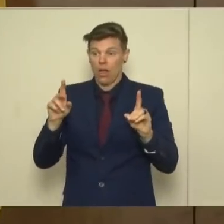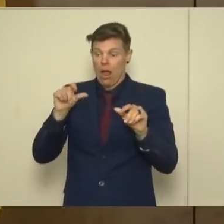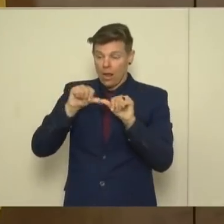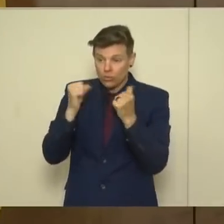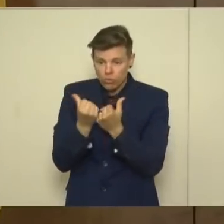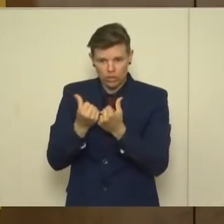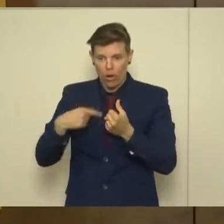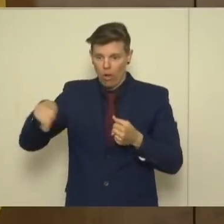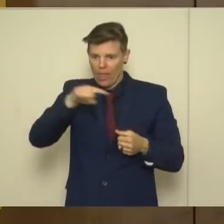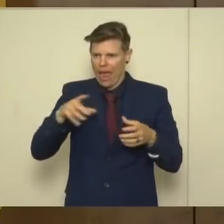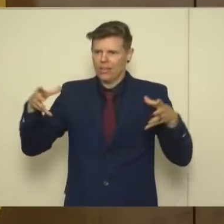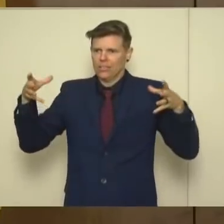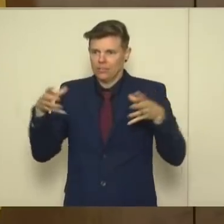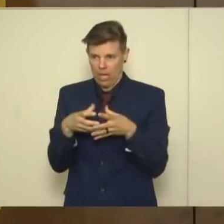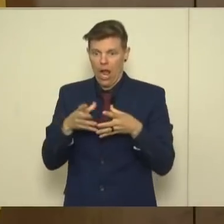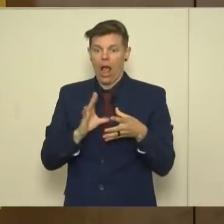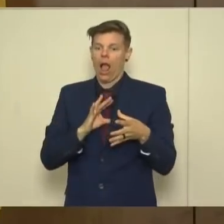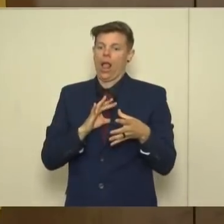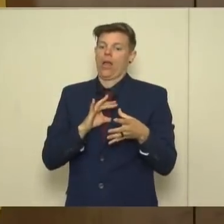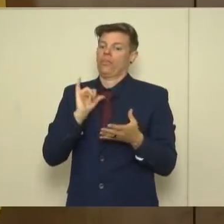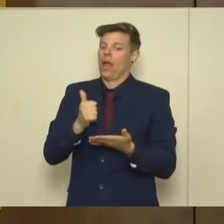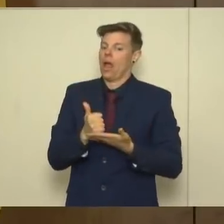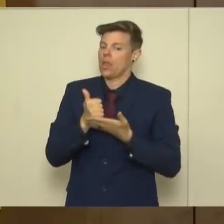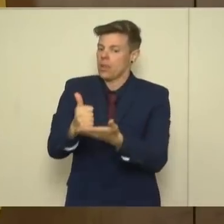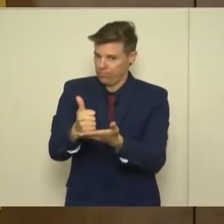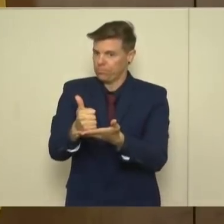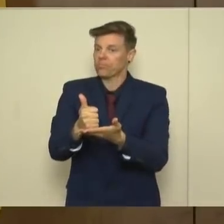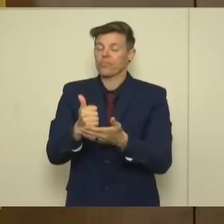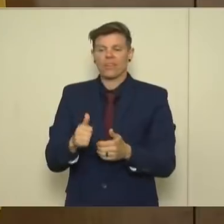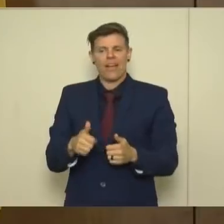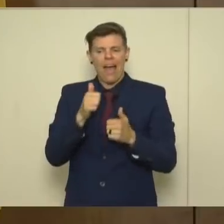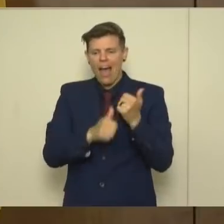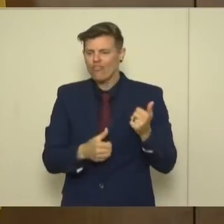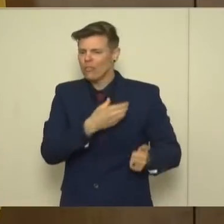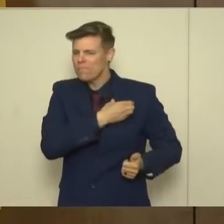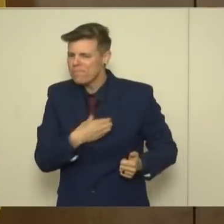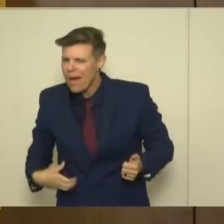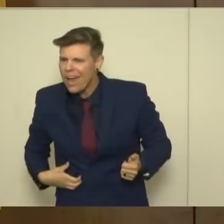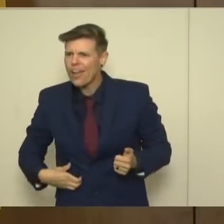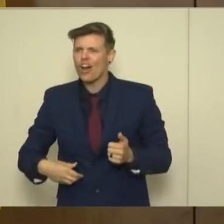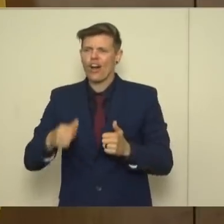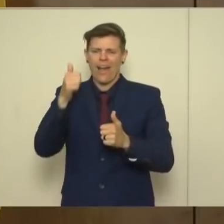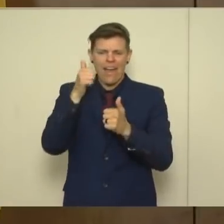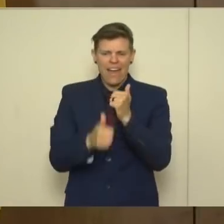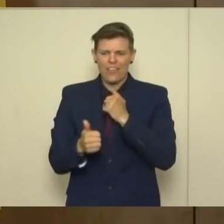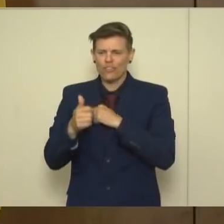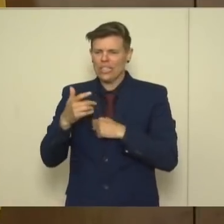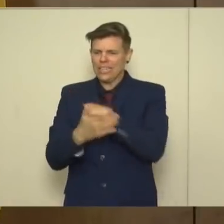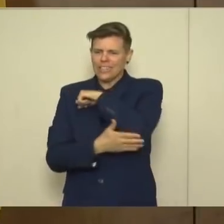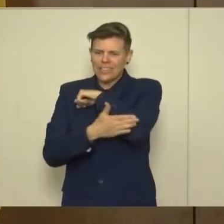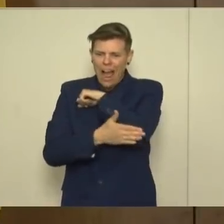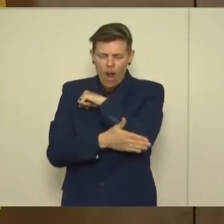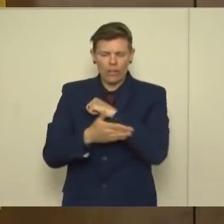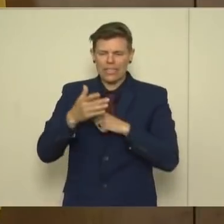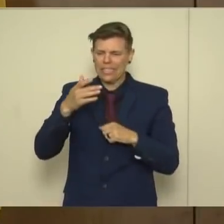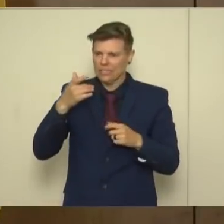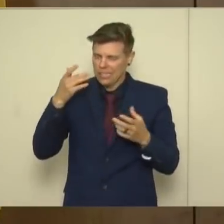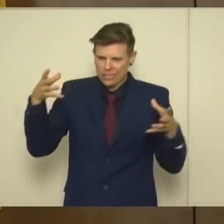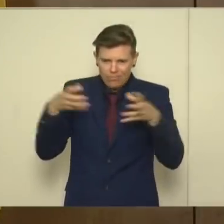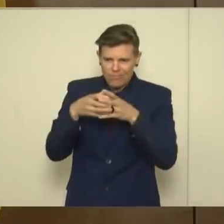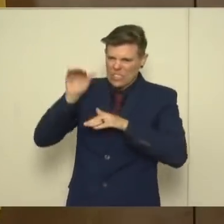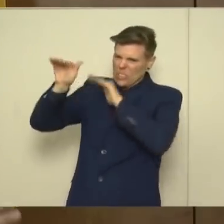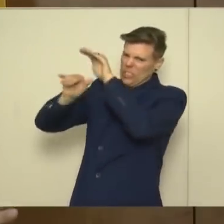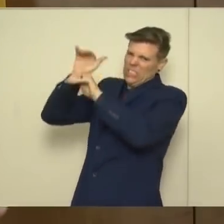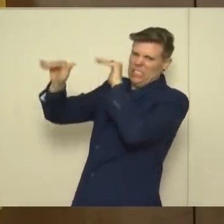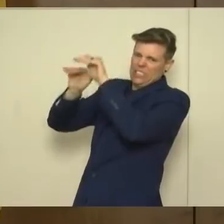commission, everyone in the United States is saying to Congress that it's not enough. You're going to have to do more. The question is going to be